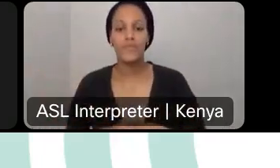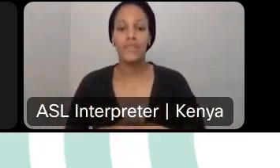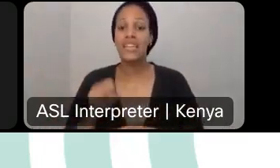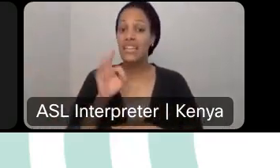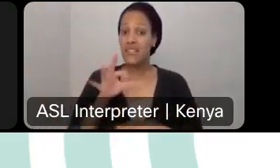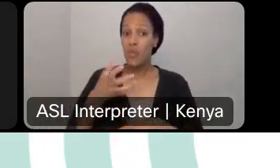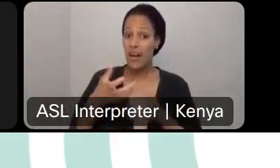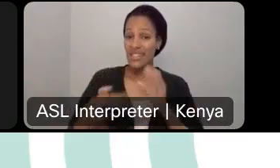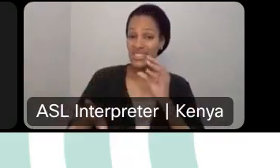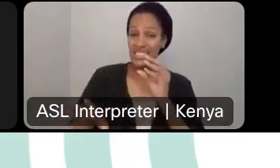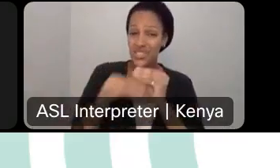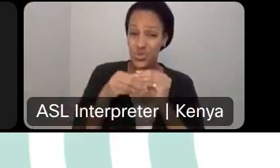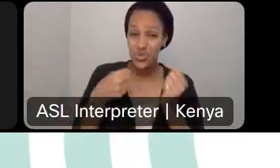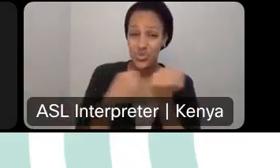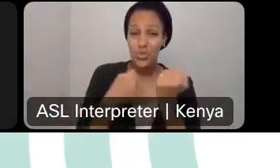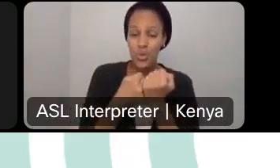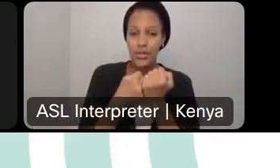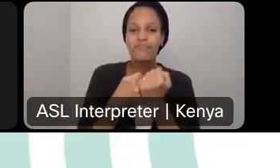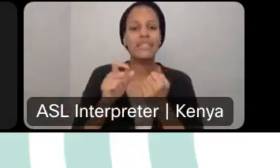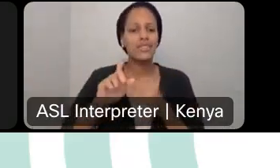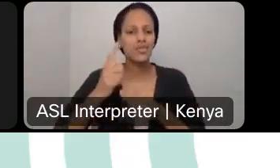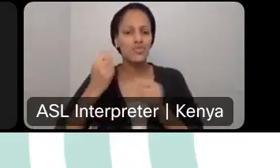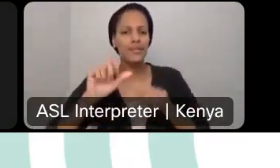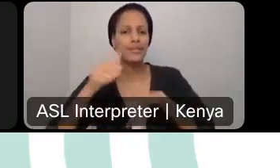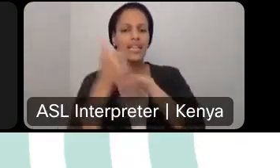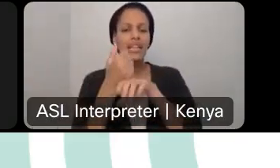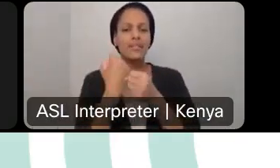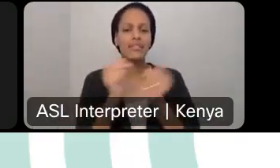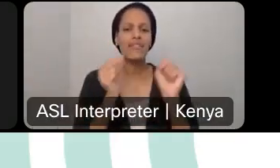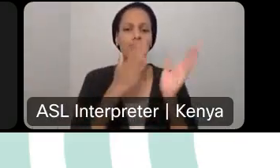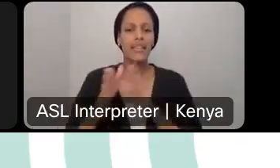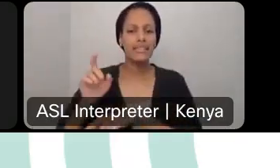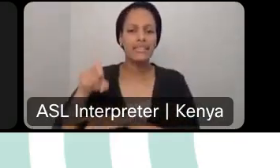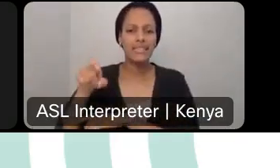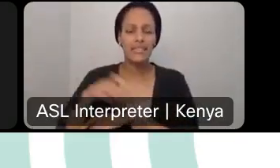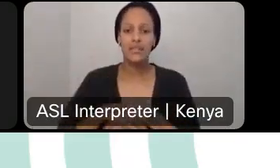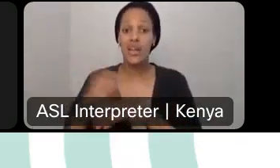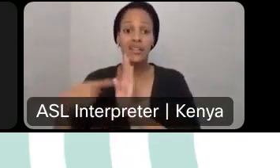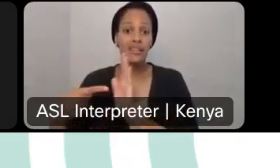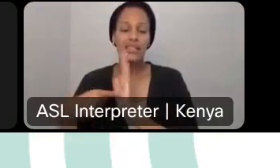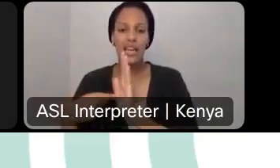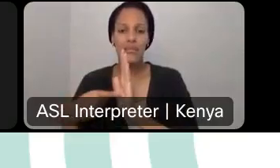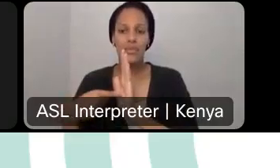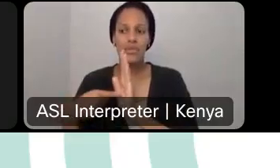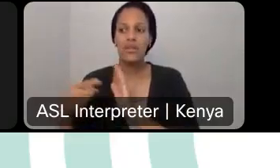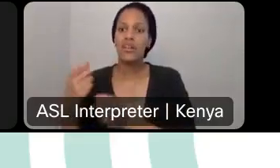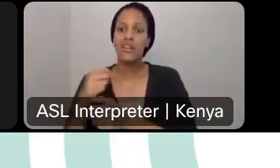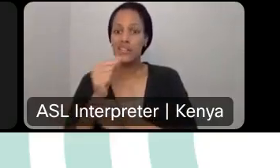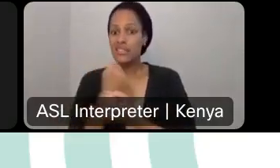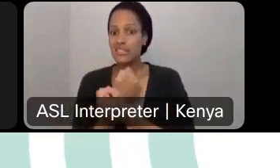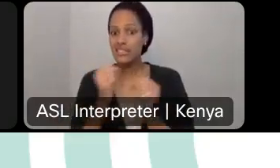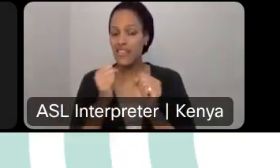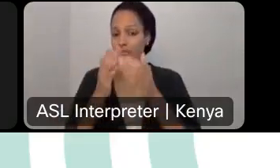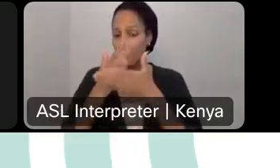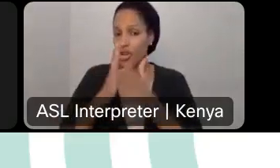any safety planning needs, such as how to keep an unsafe partner from using medications against them, or if the